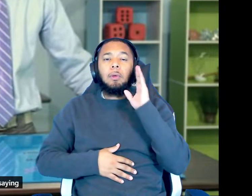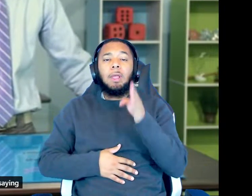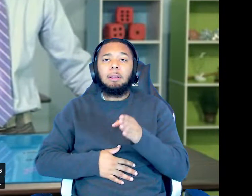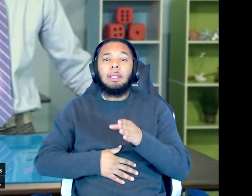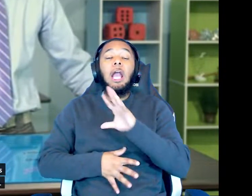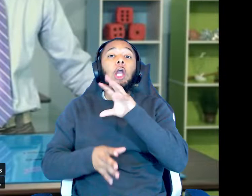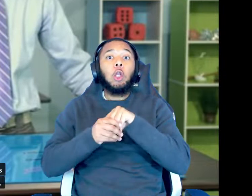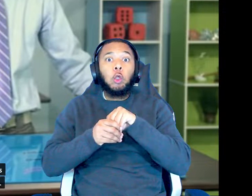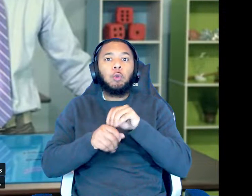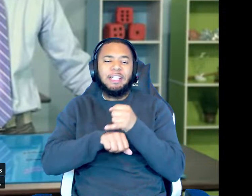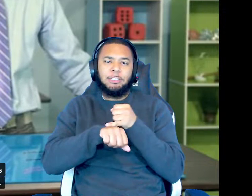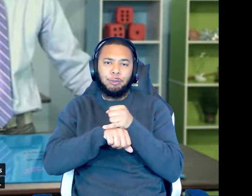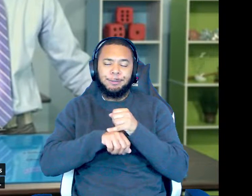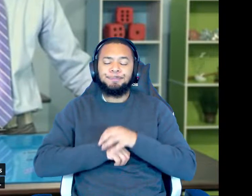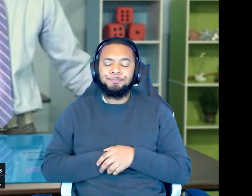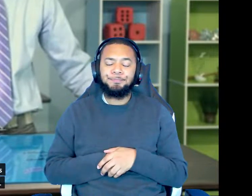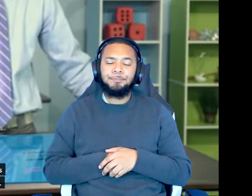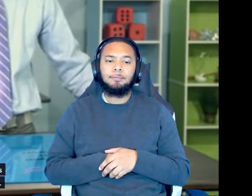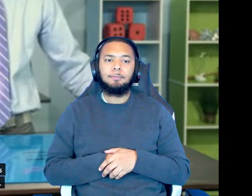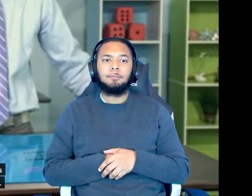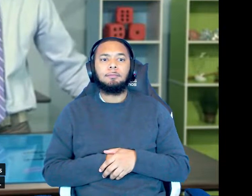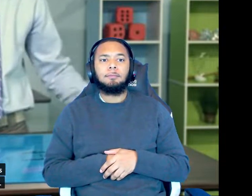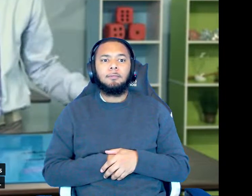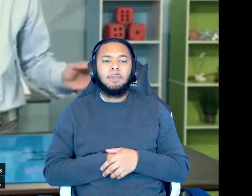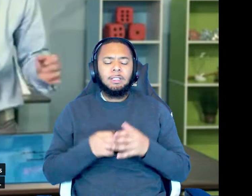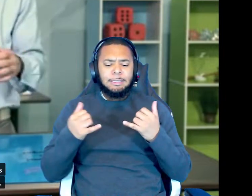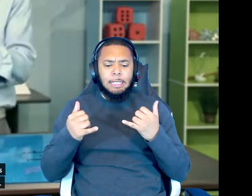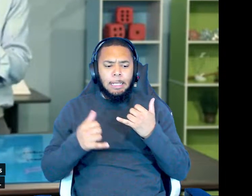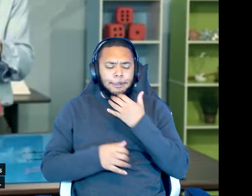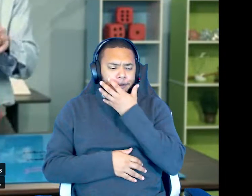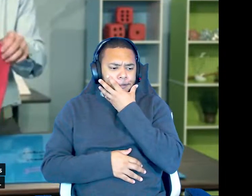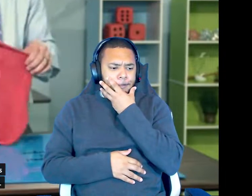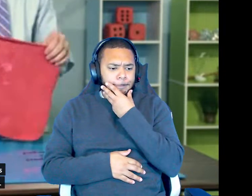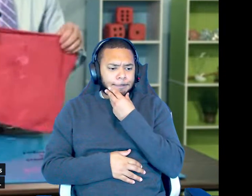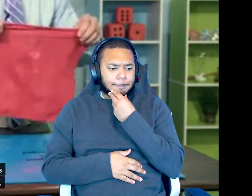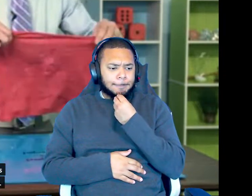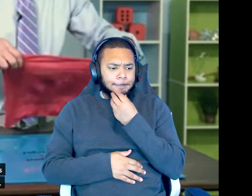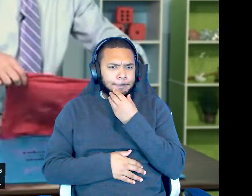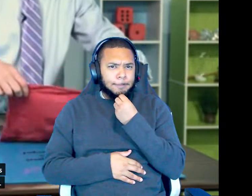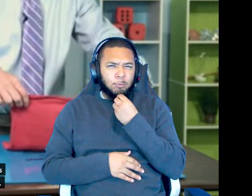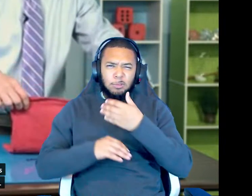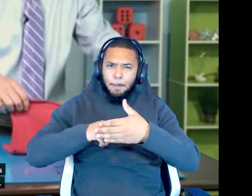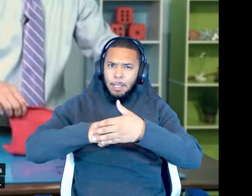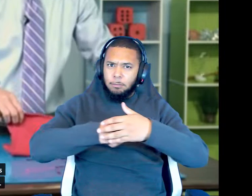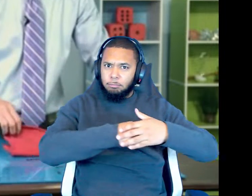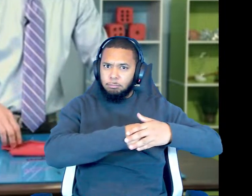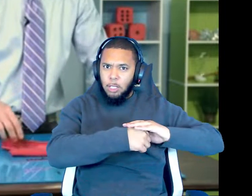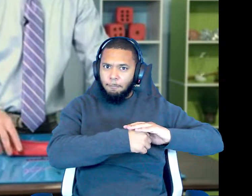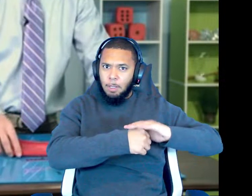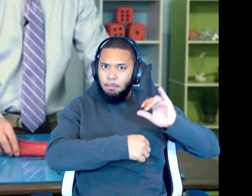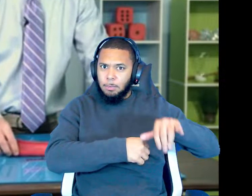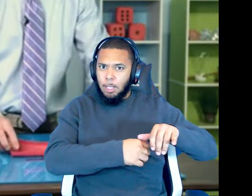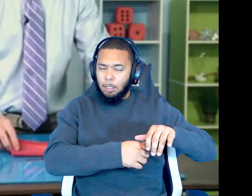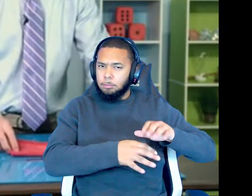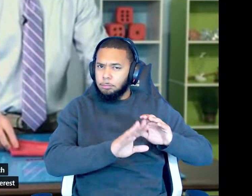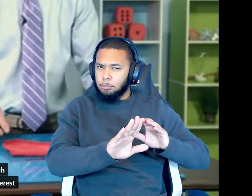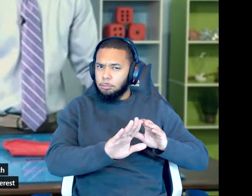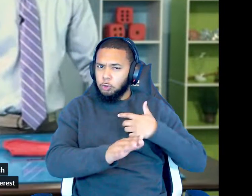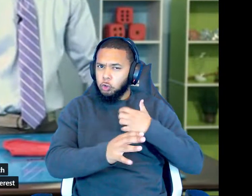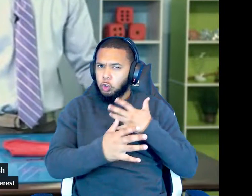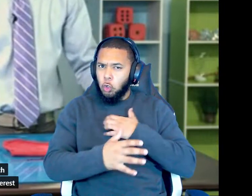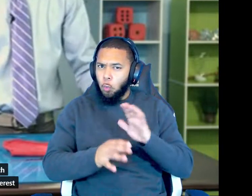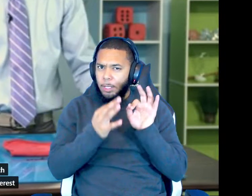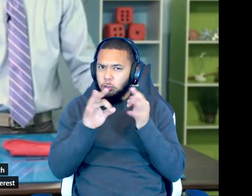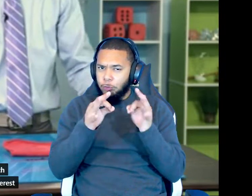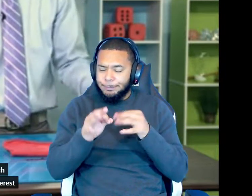And you're saying to yourself, okay, let me cover up this last part so it's not distracting us. But you